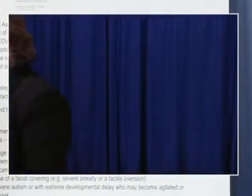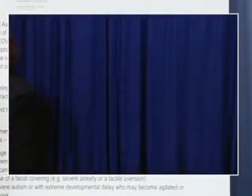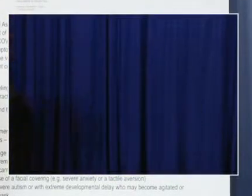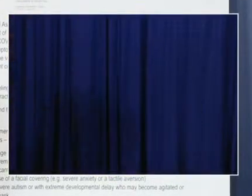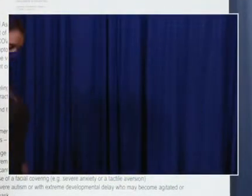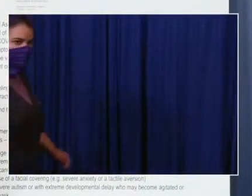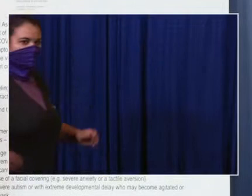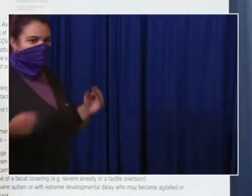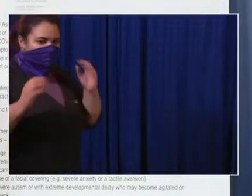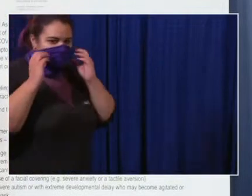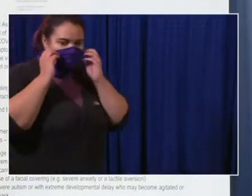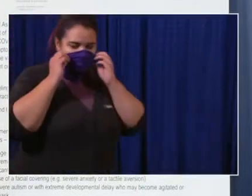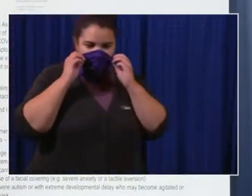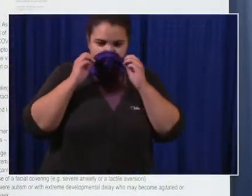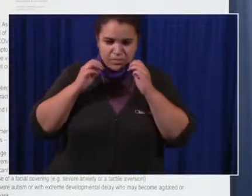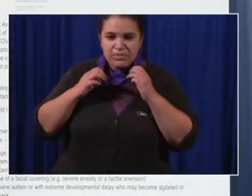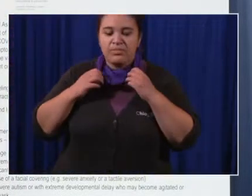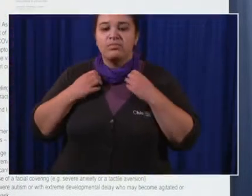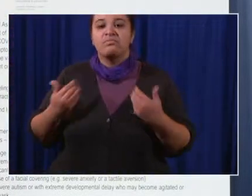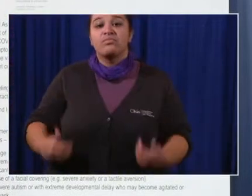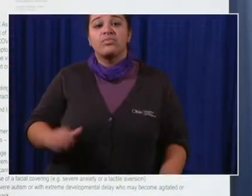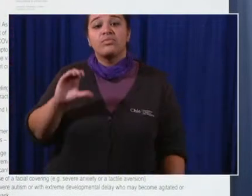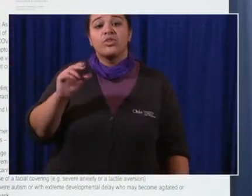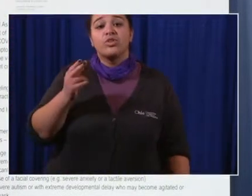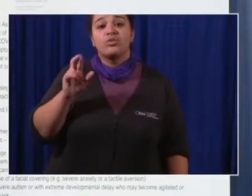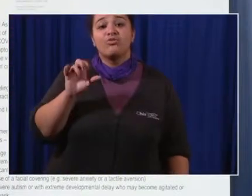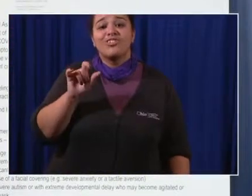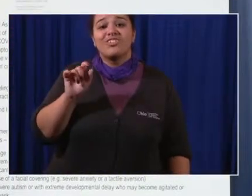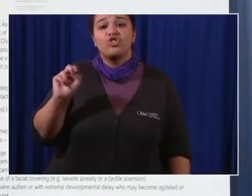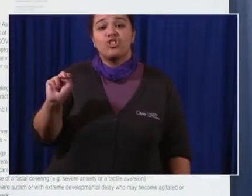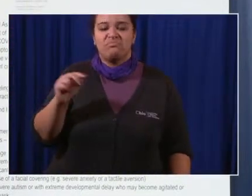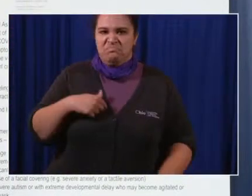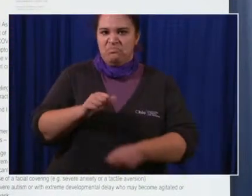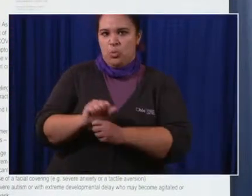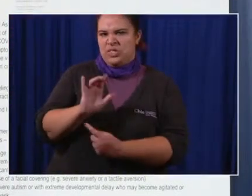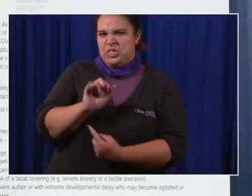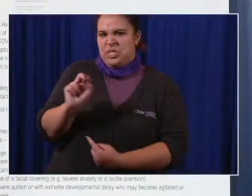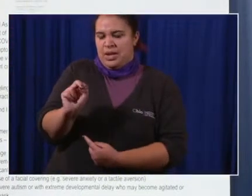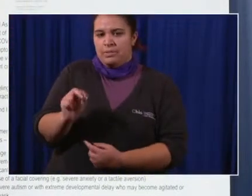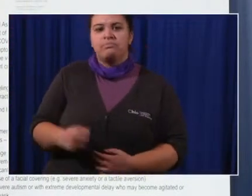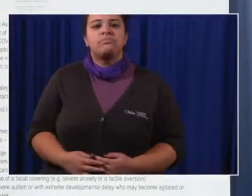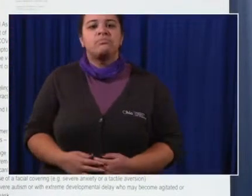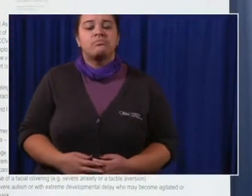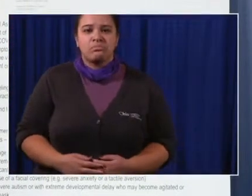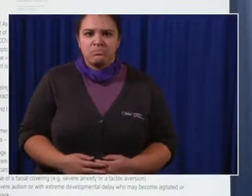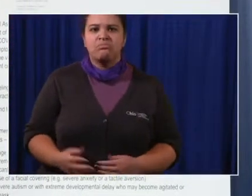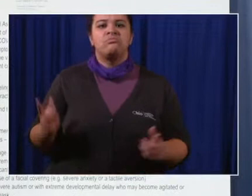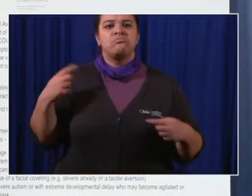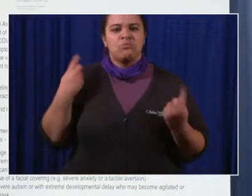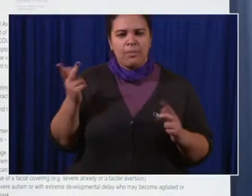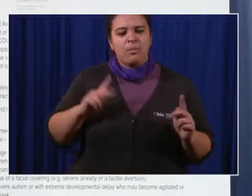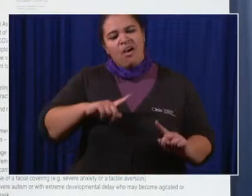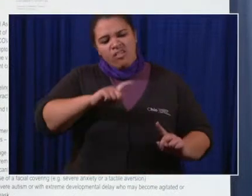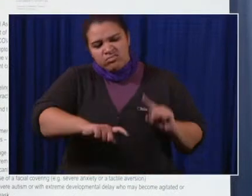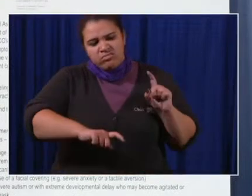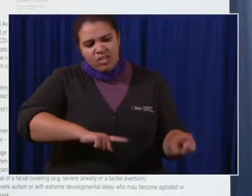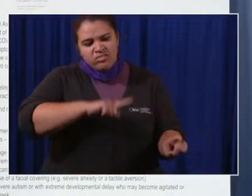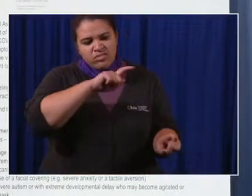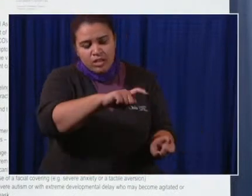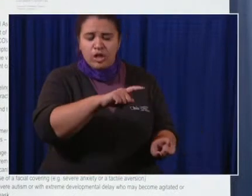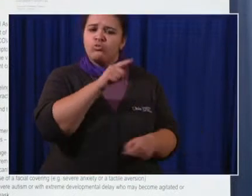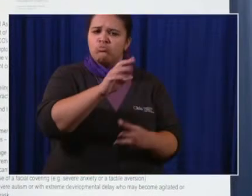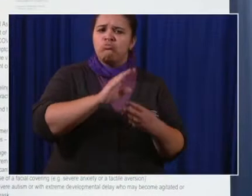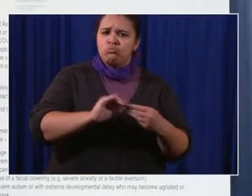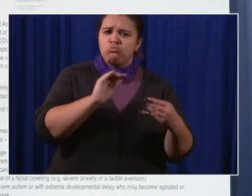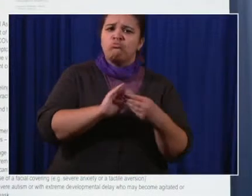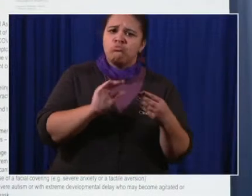Hey, sir. Christian Hauser with Local 12 News out of Cincinnati. For the past couple of questions, you've actually talked about the importance of masks and how students